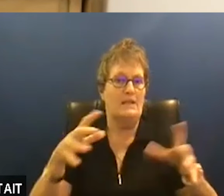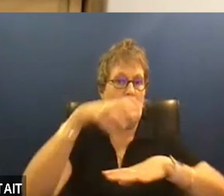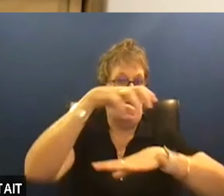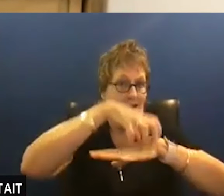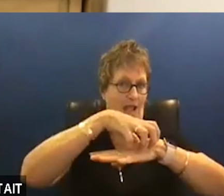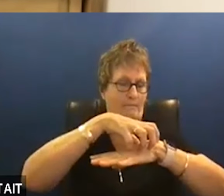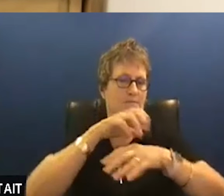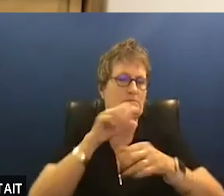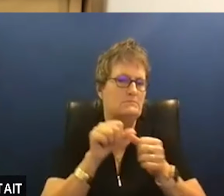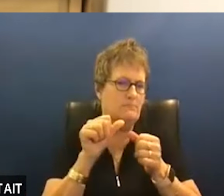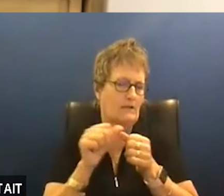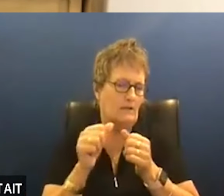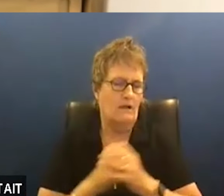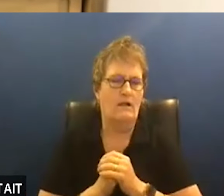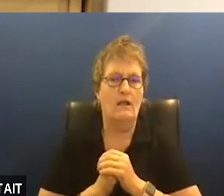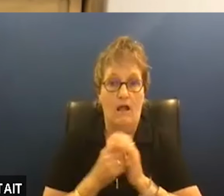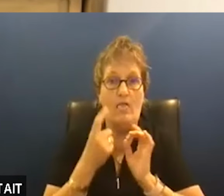agenda.